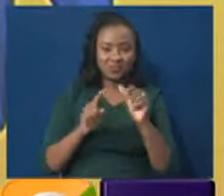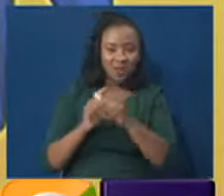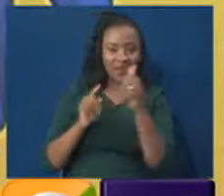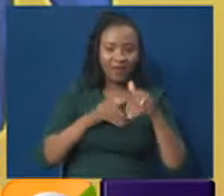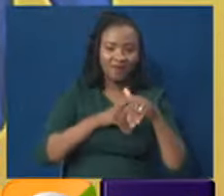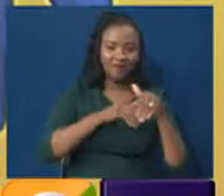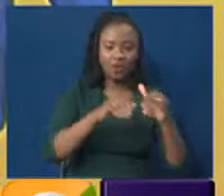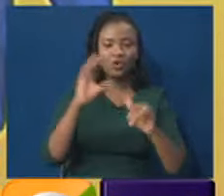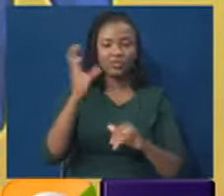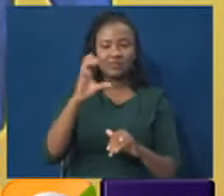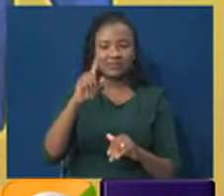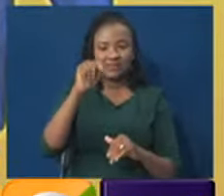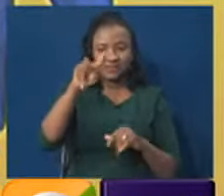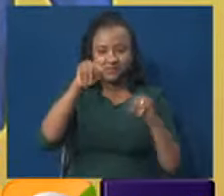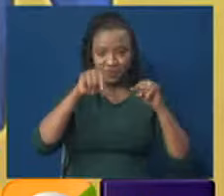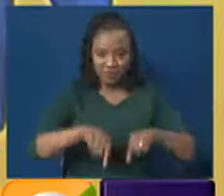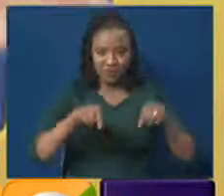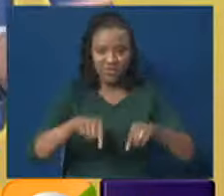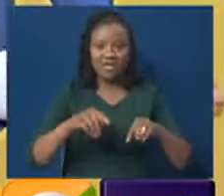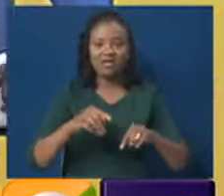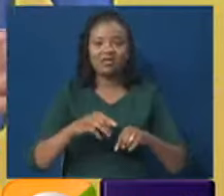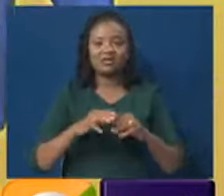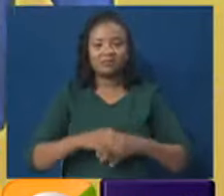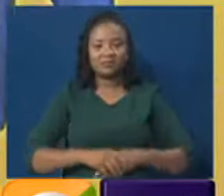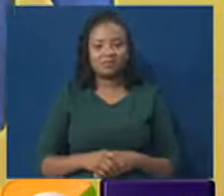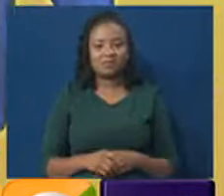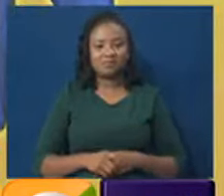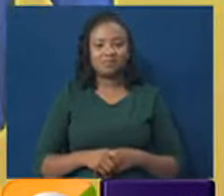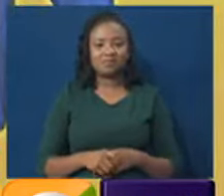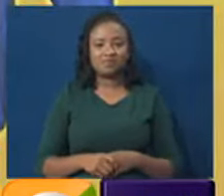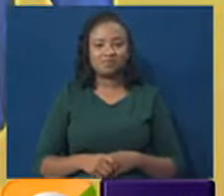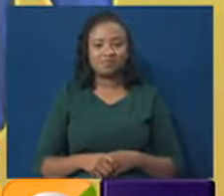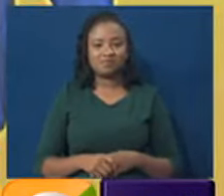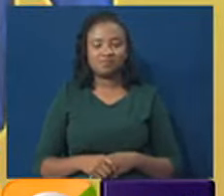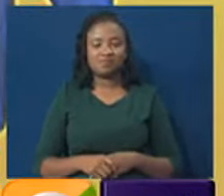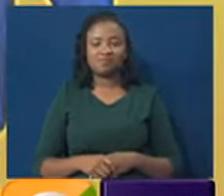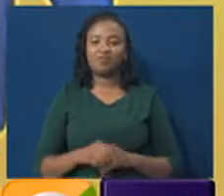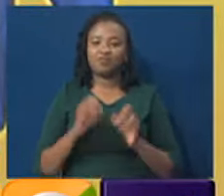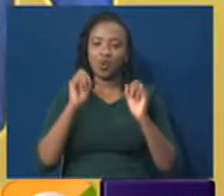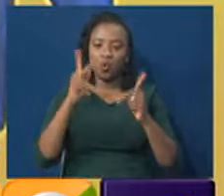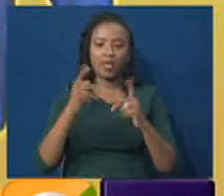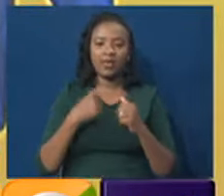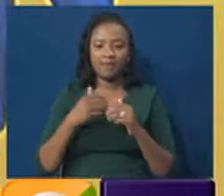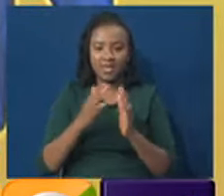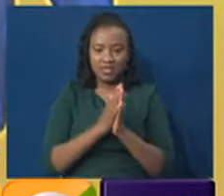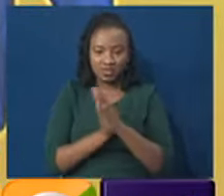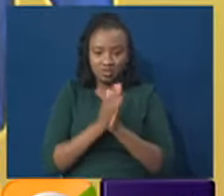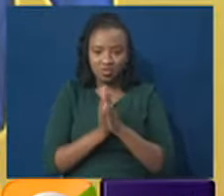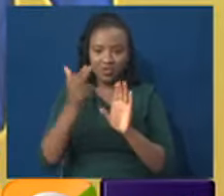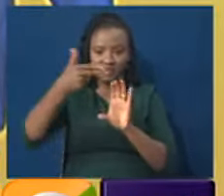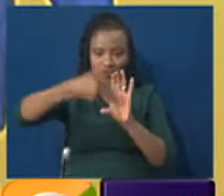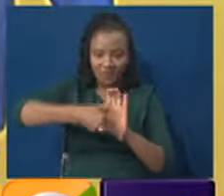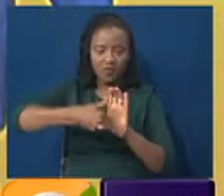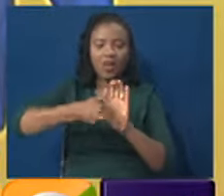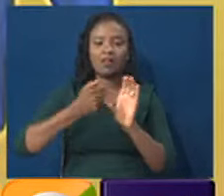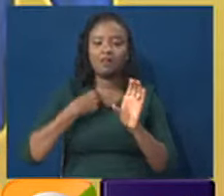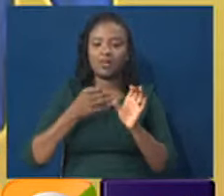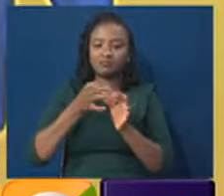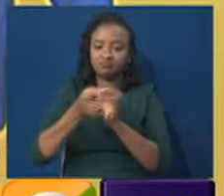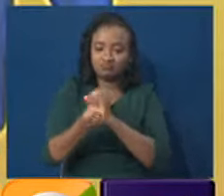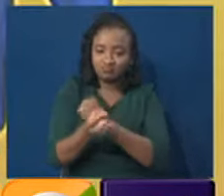unajua lazima tuanze leo kabla kurudi hapo nyuma. Niseme hivi mambo ya mafuta.